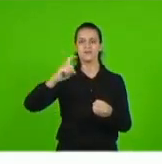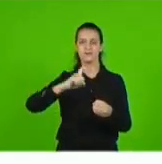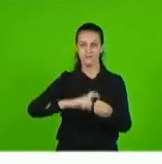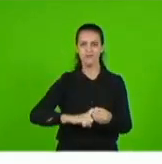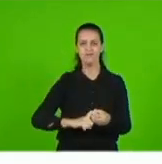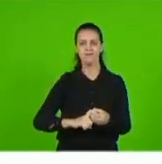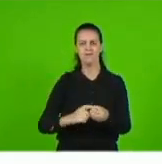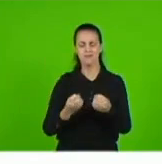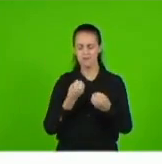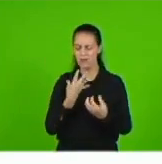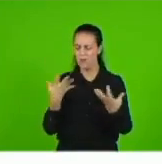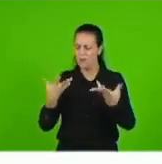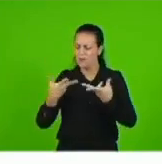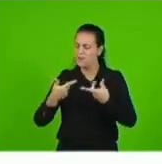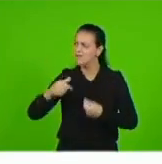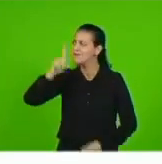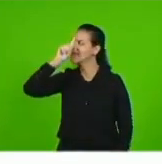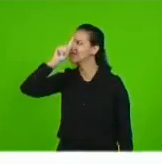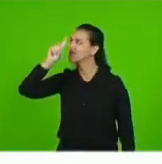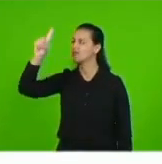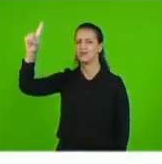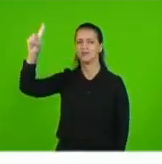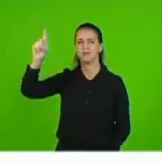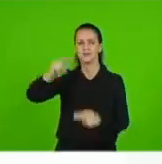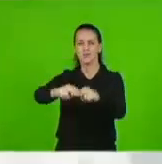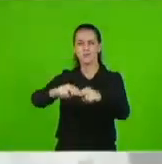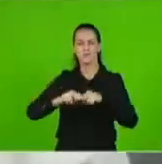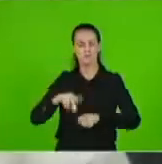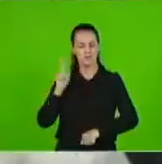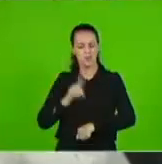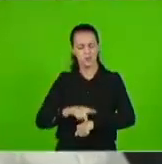Christ. Blessed is God